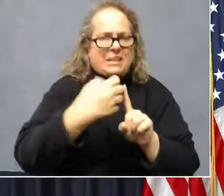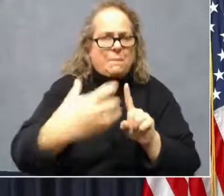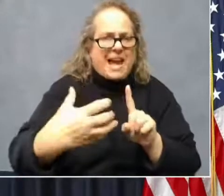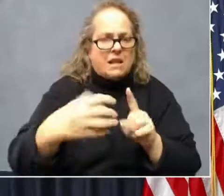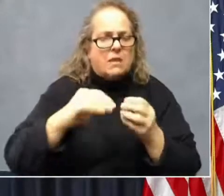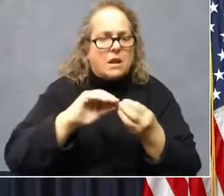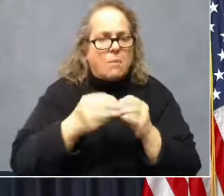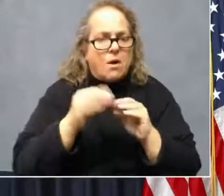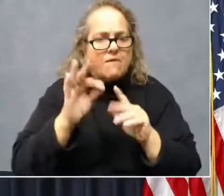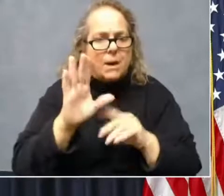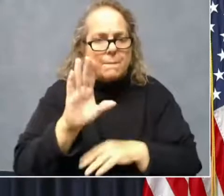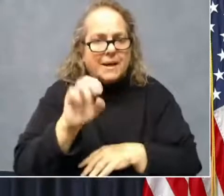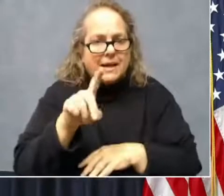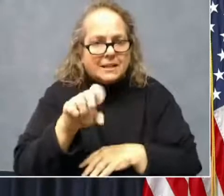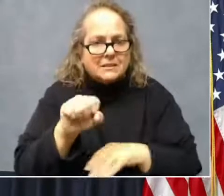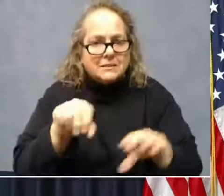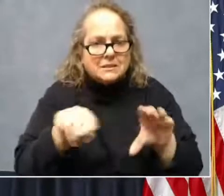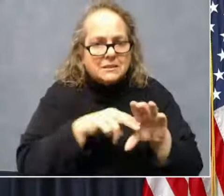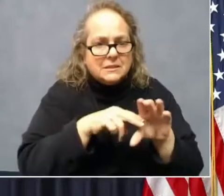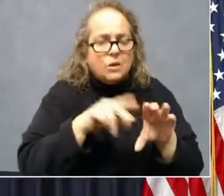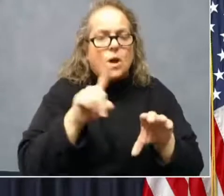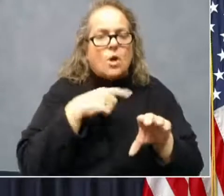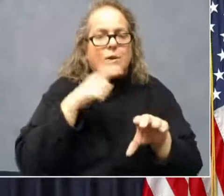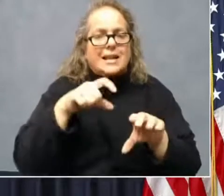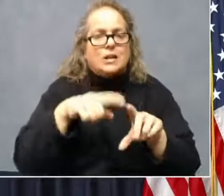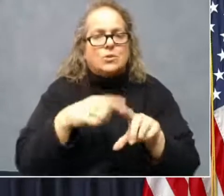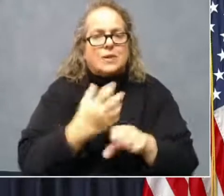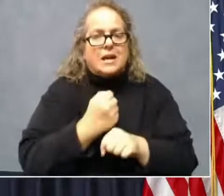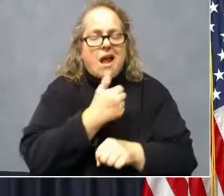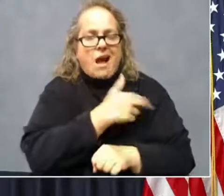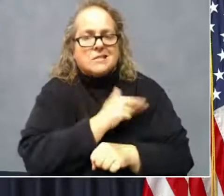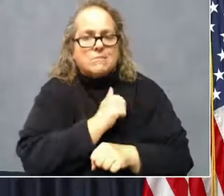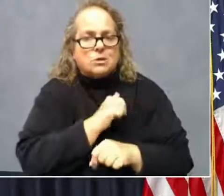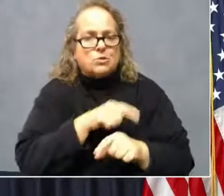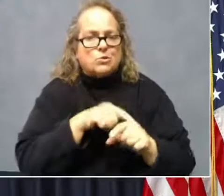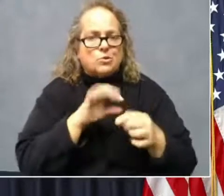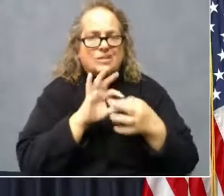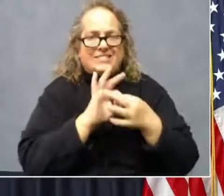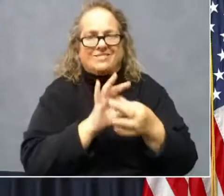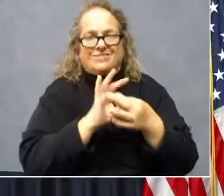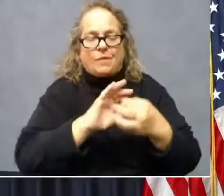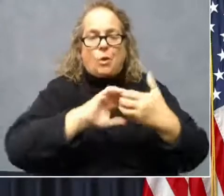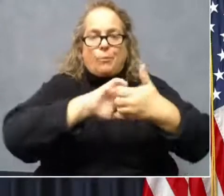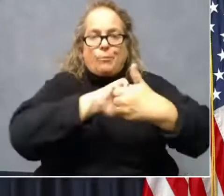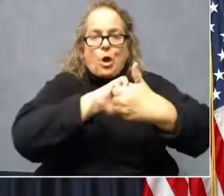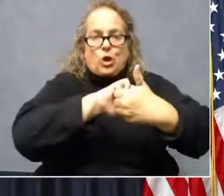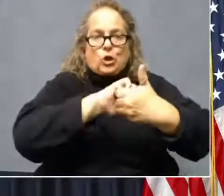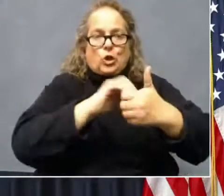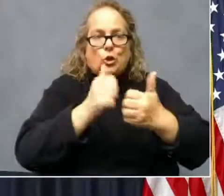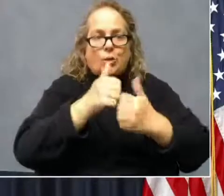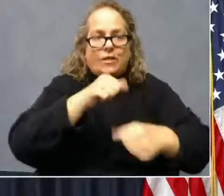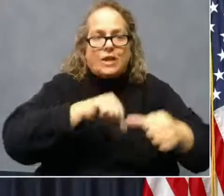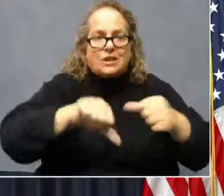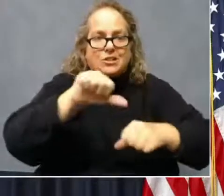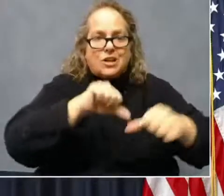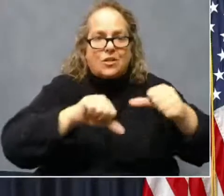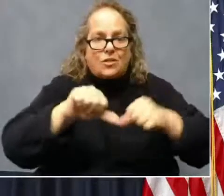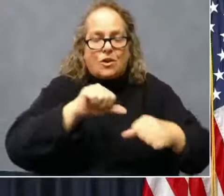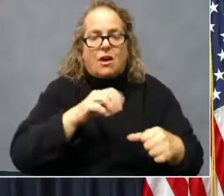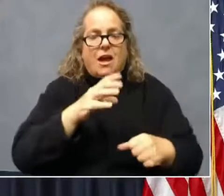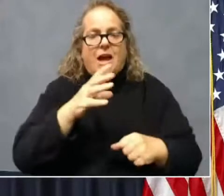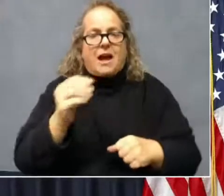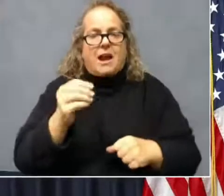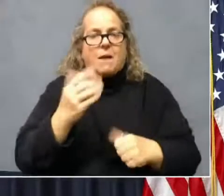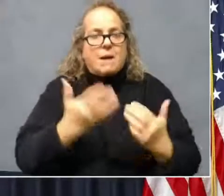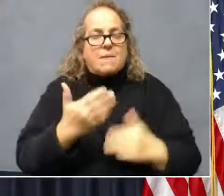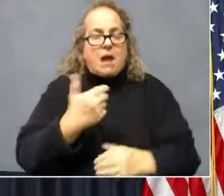get hospitals working with each other, and maybe a hospital system that is down the road. I